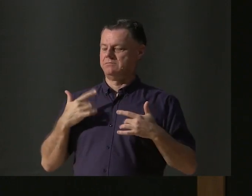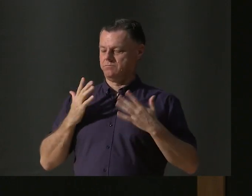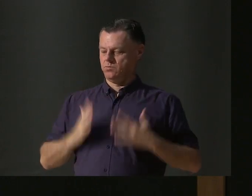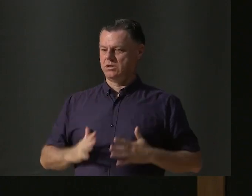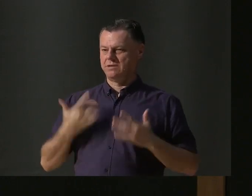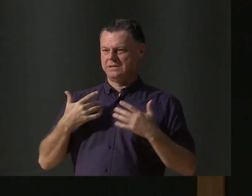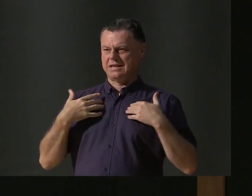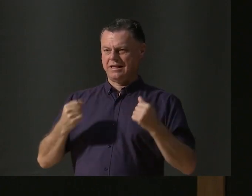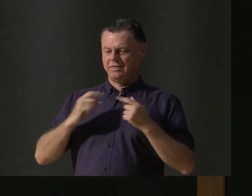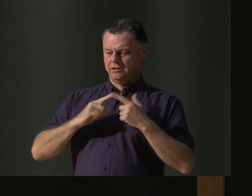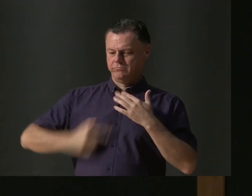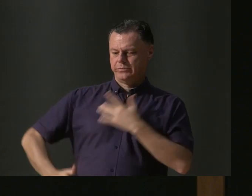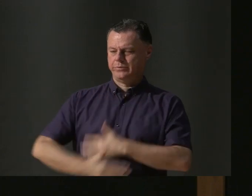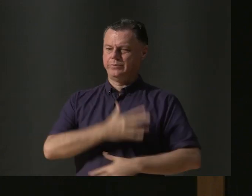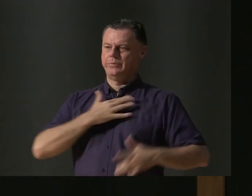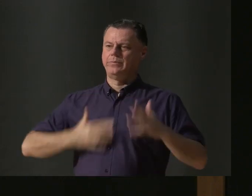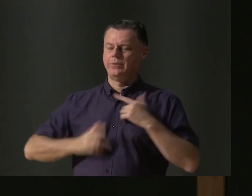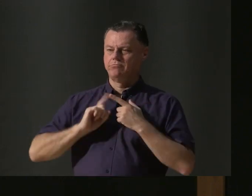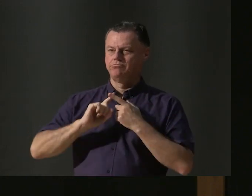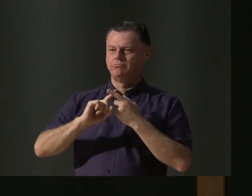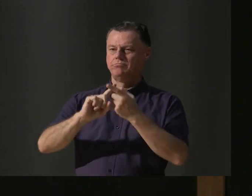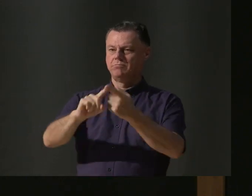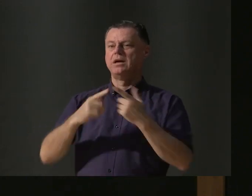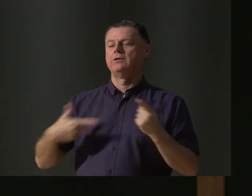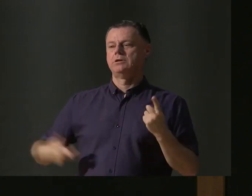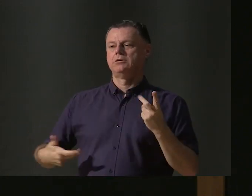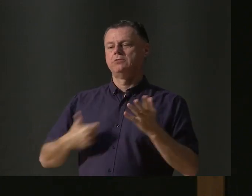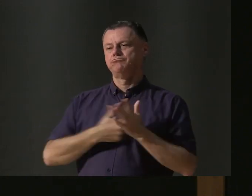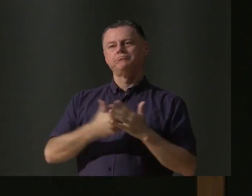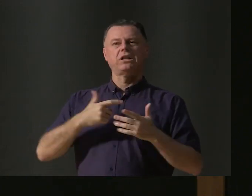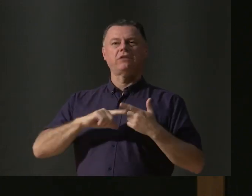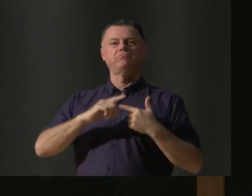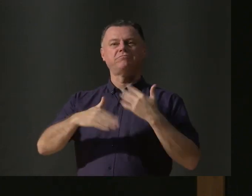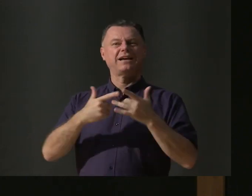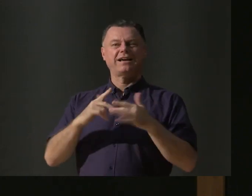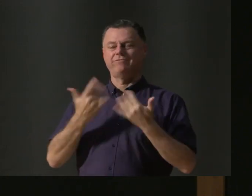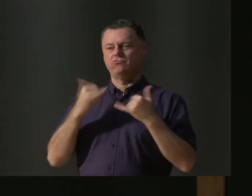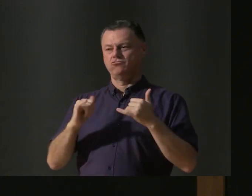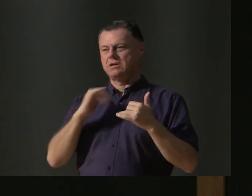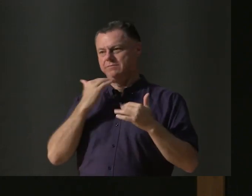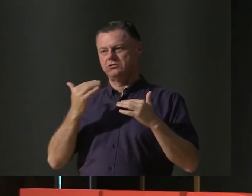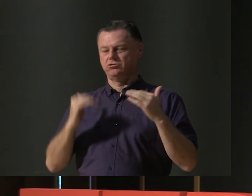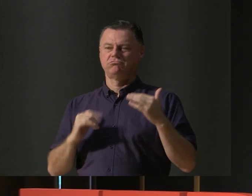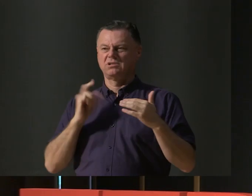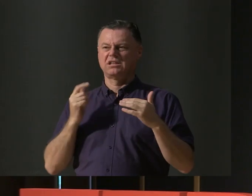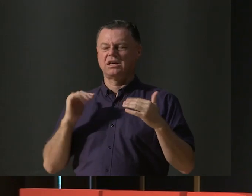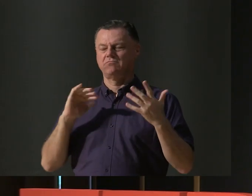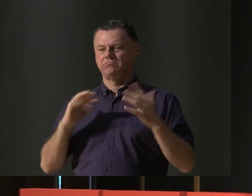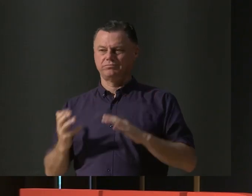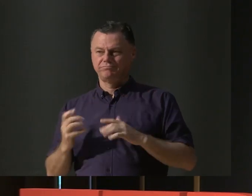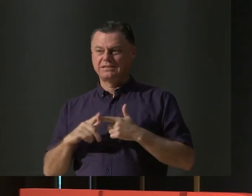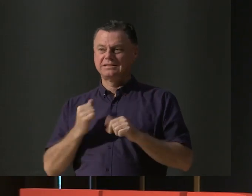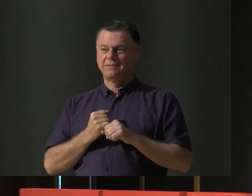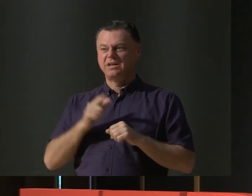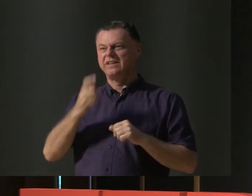enough, he's now at a much higher risk of some pretty serious long-term complications. Things like